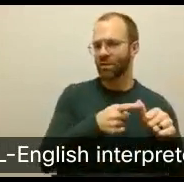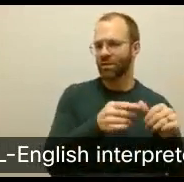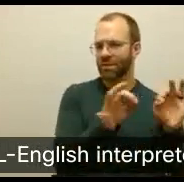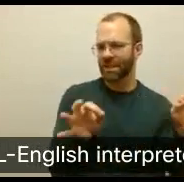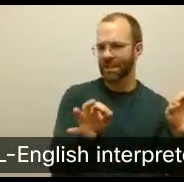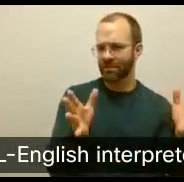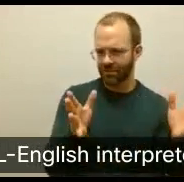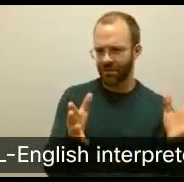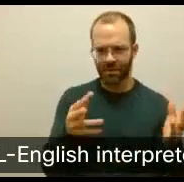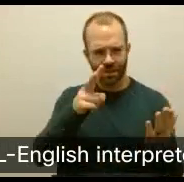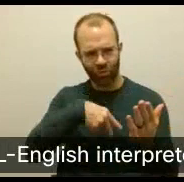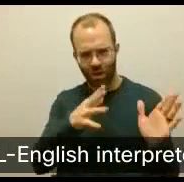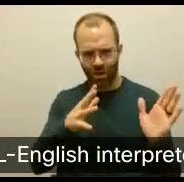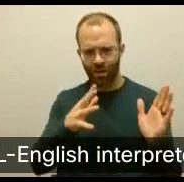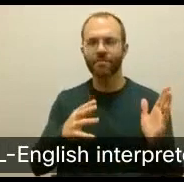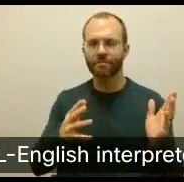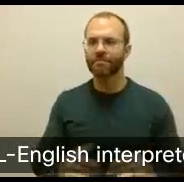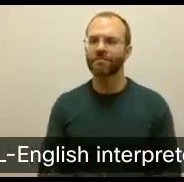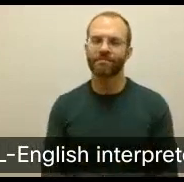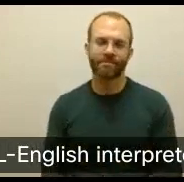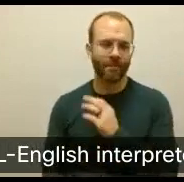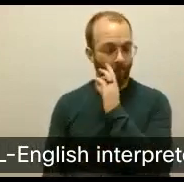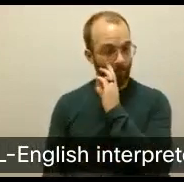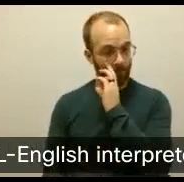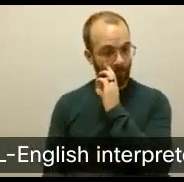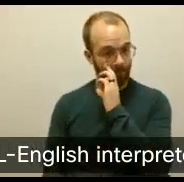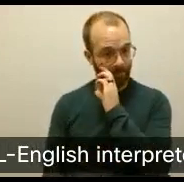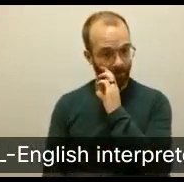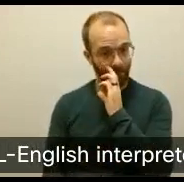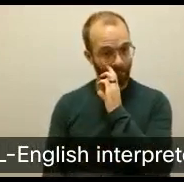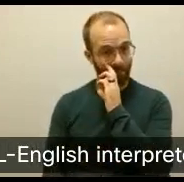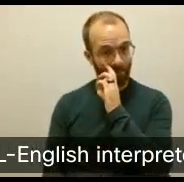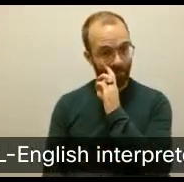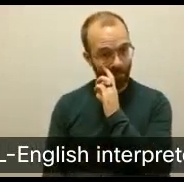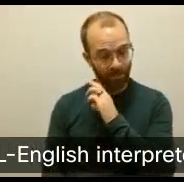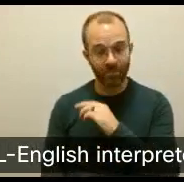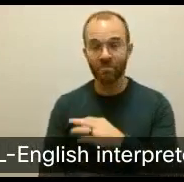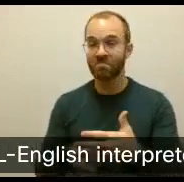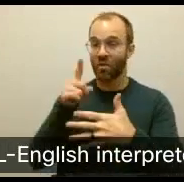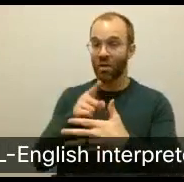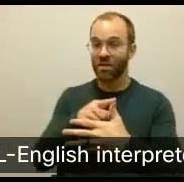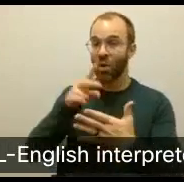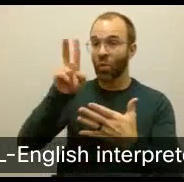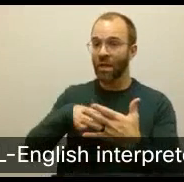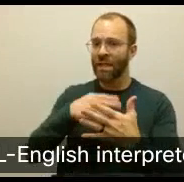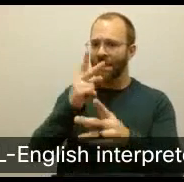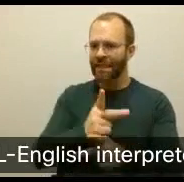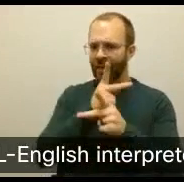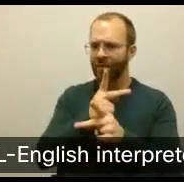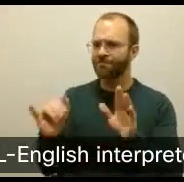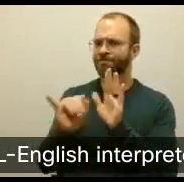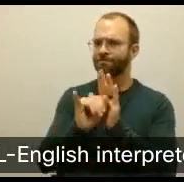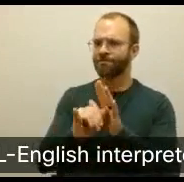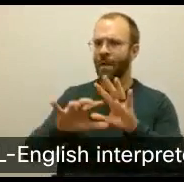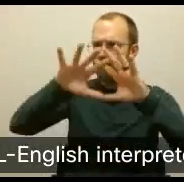saw in the text that you were reading. So first step is reading carefully, identifying the main idea.